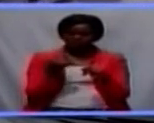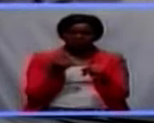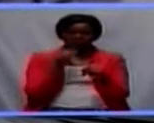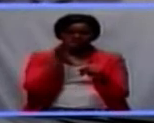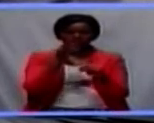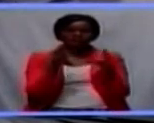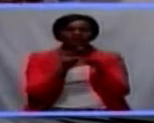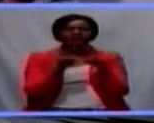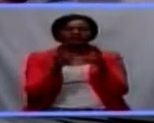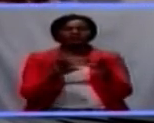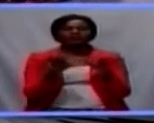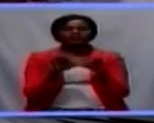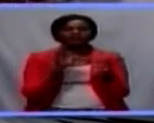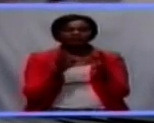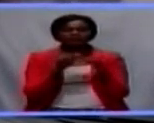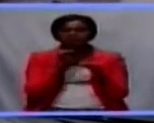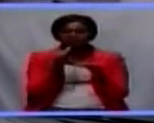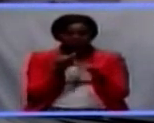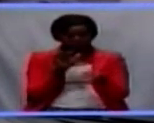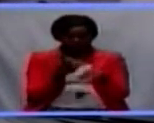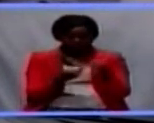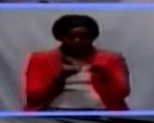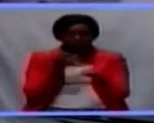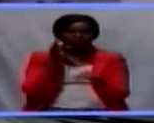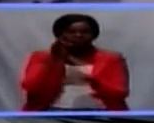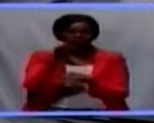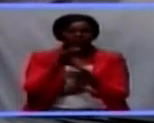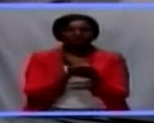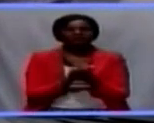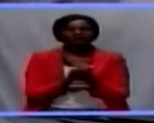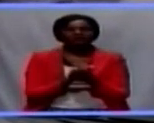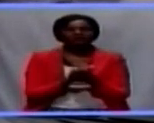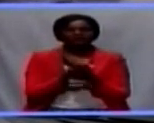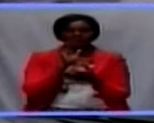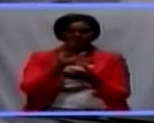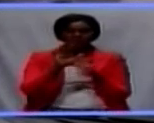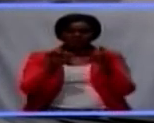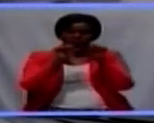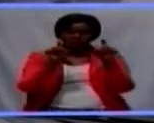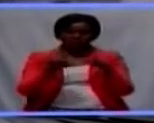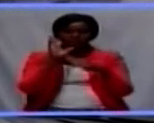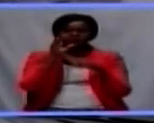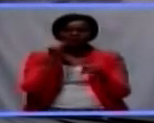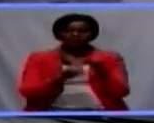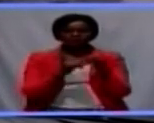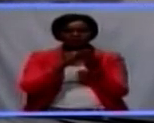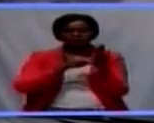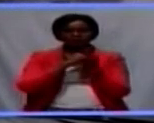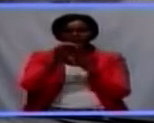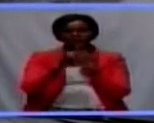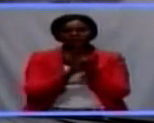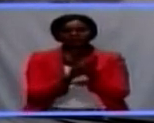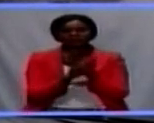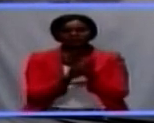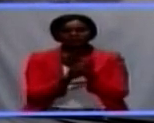very important, if you don't step forward, your tax clearance certificate will expire in June,